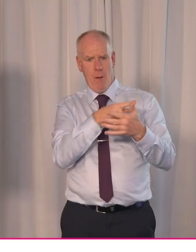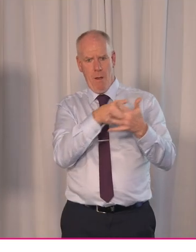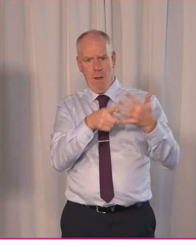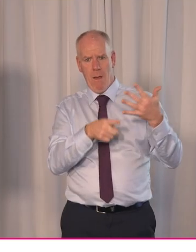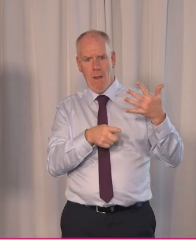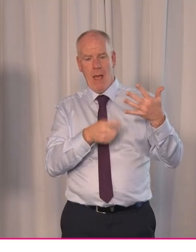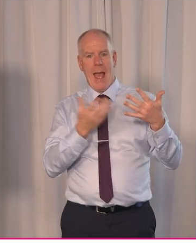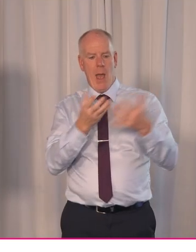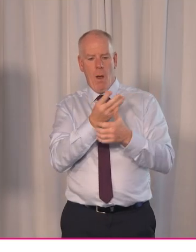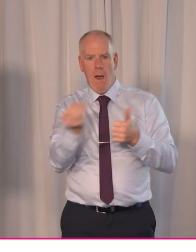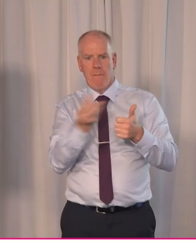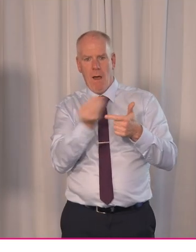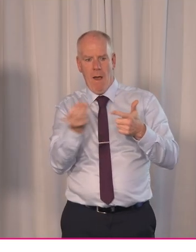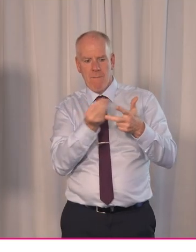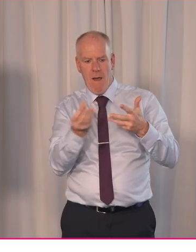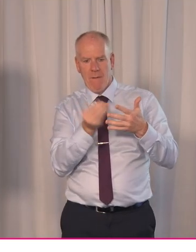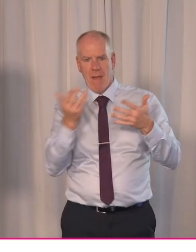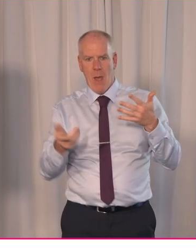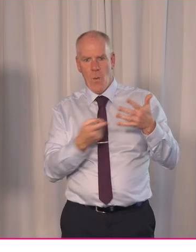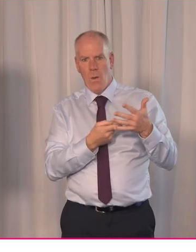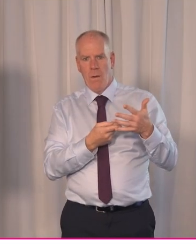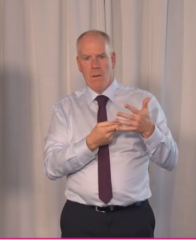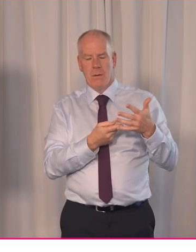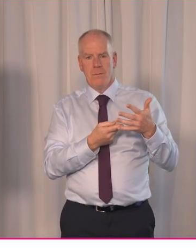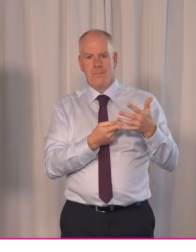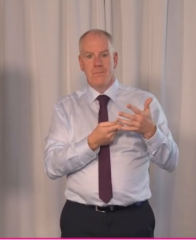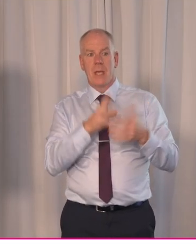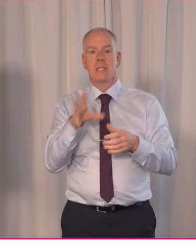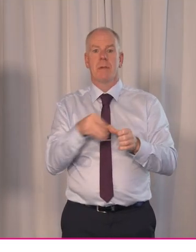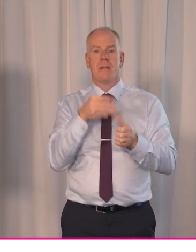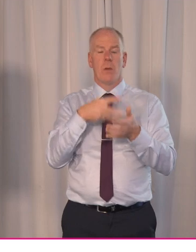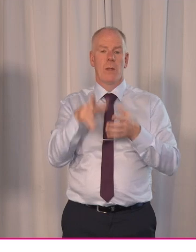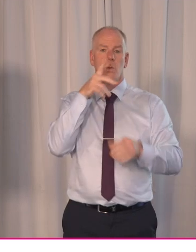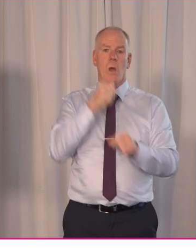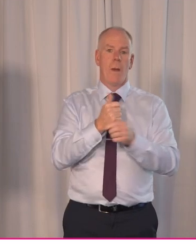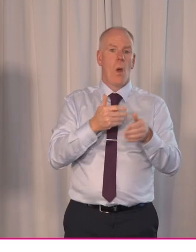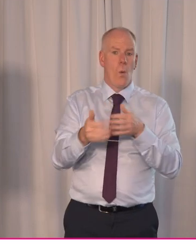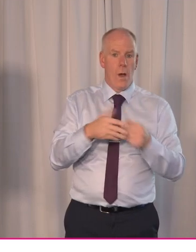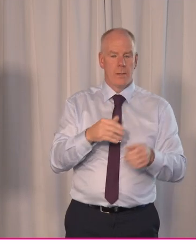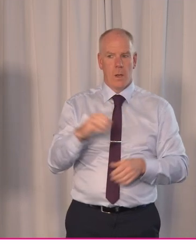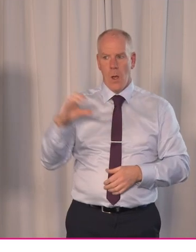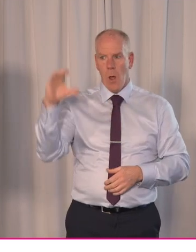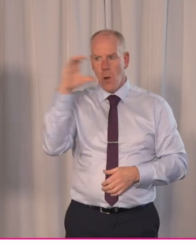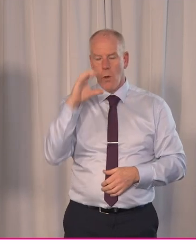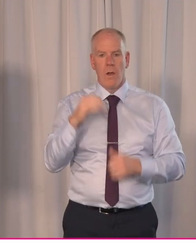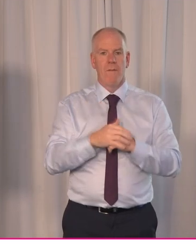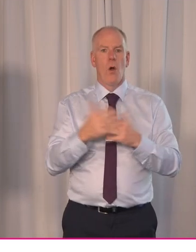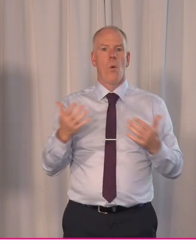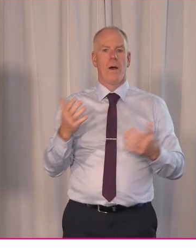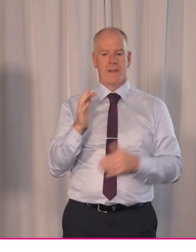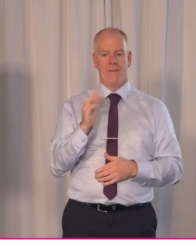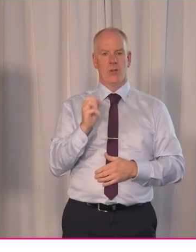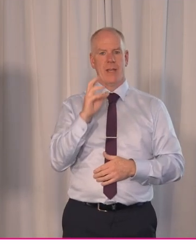can, remove them, especially in regard to seeking fertility